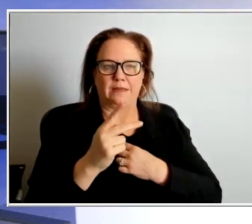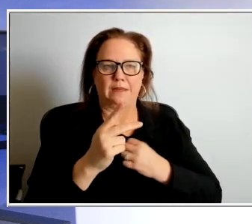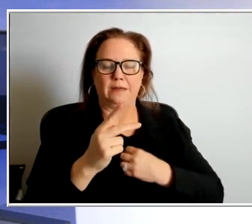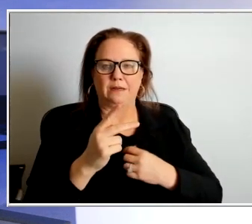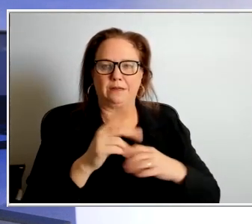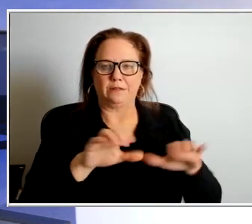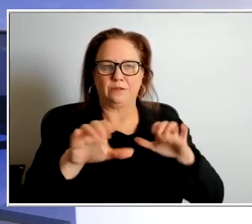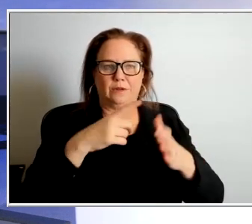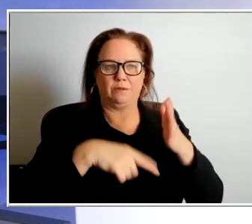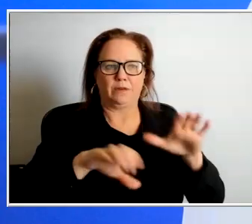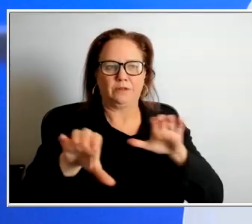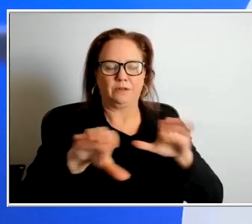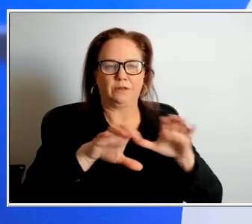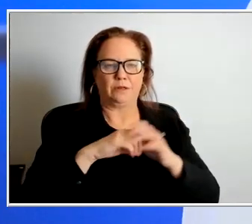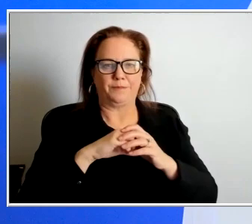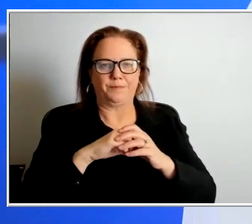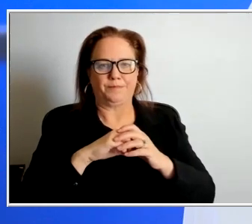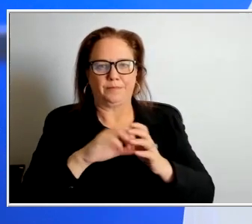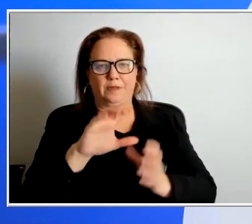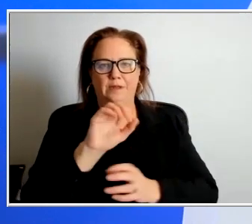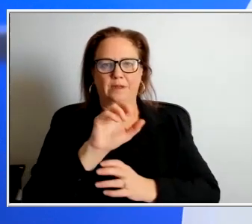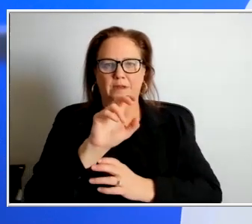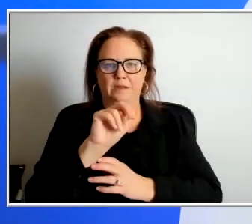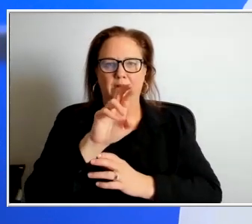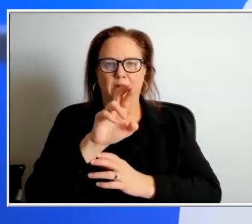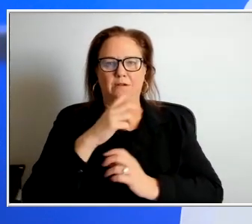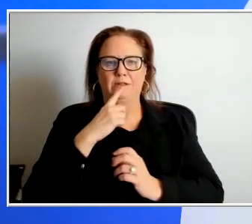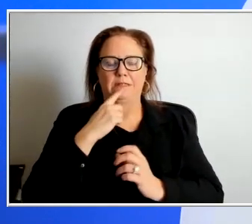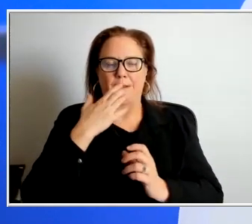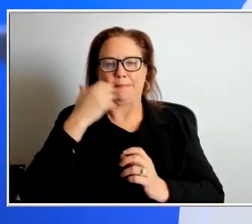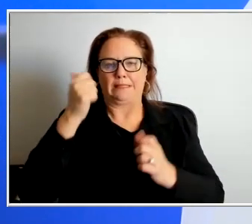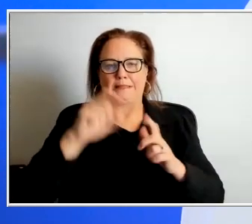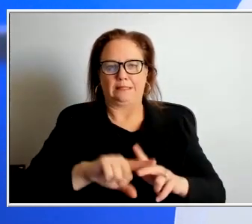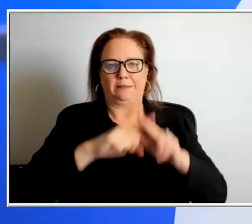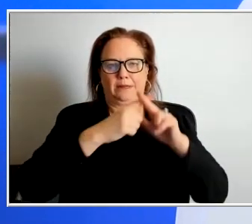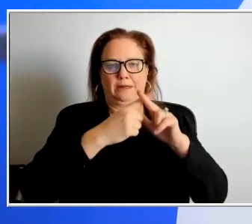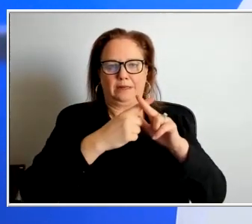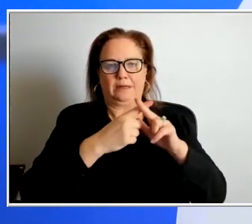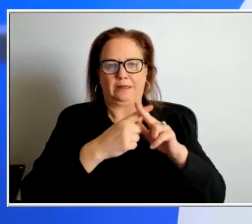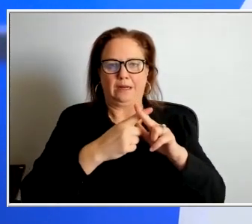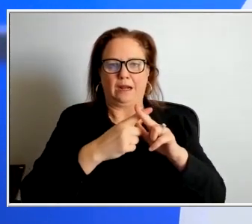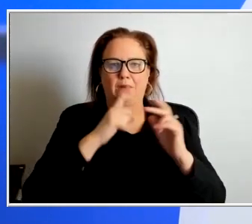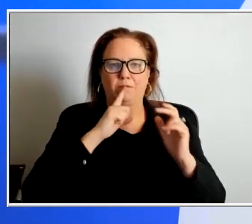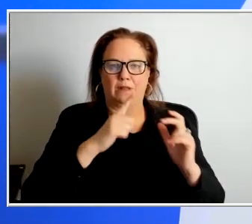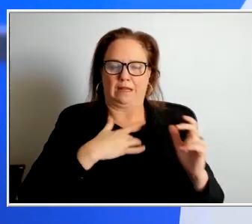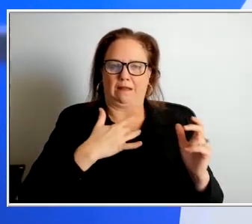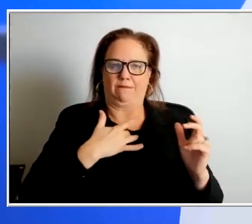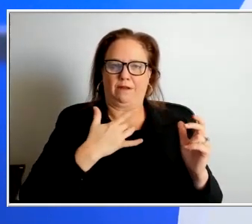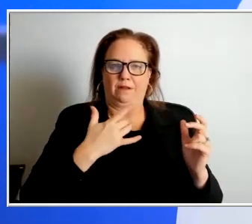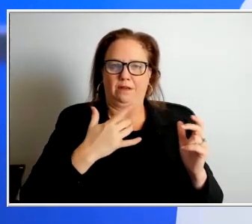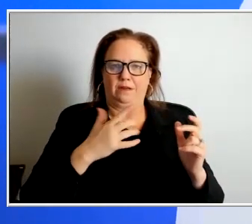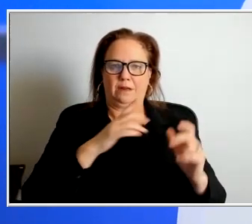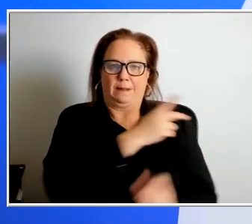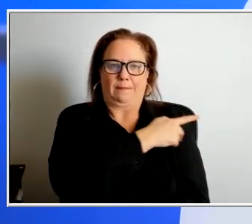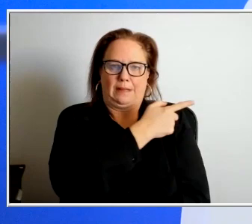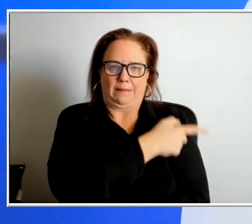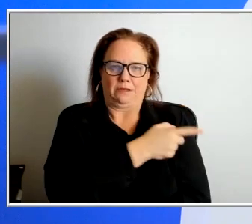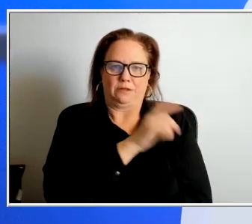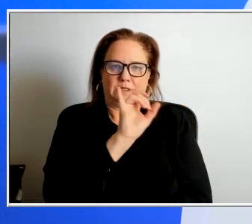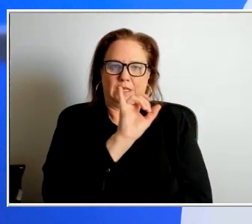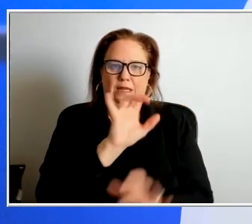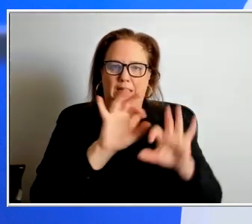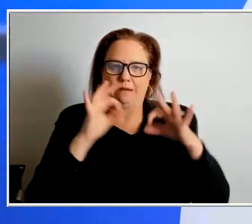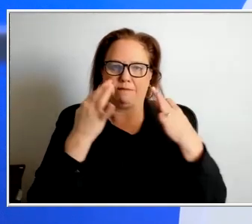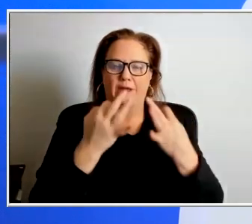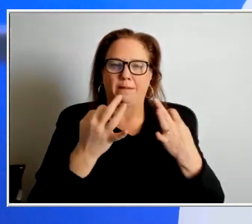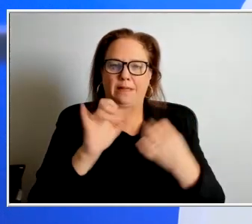do? I think Conor kind of said it best at the beginning. I genuinely feel that my patients are family in that